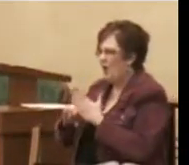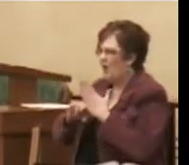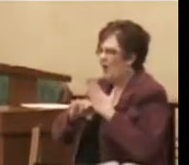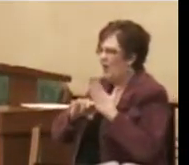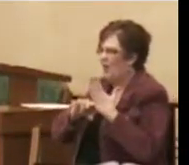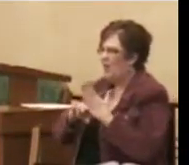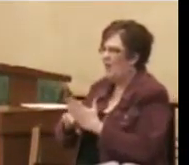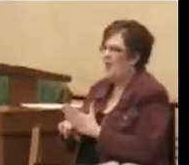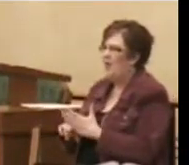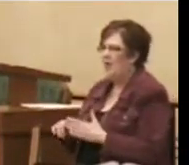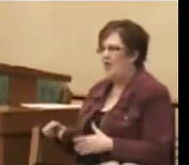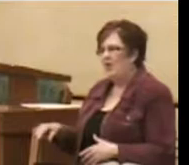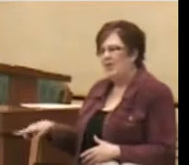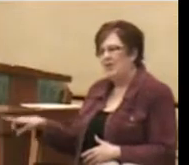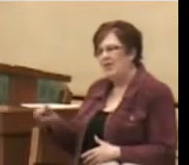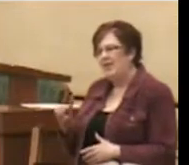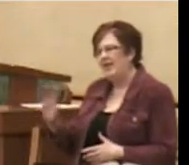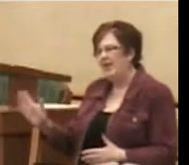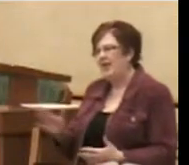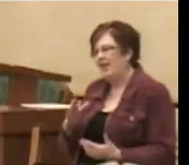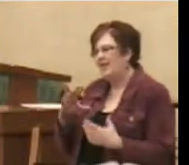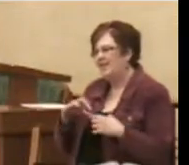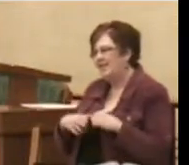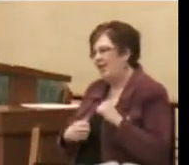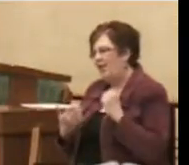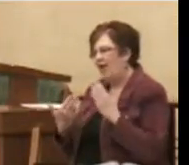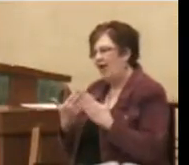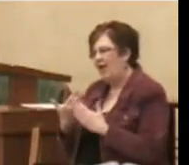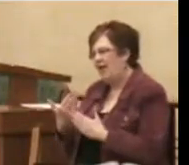their sorrows all he